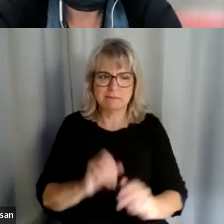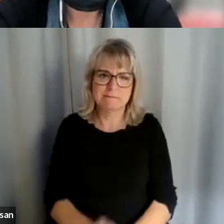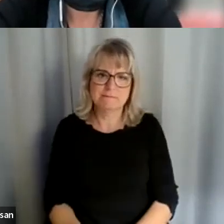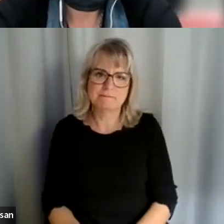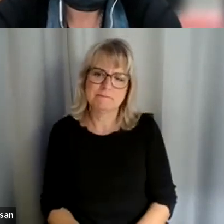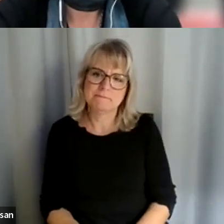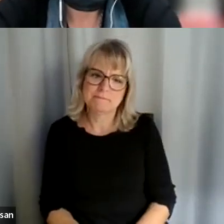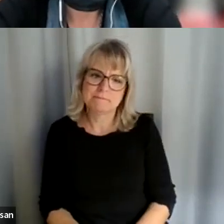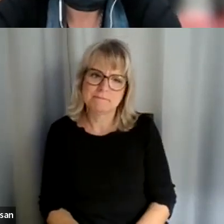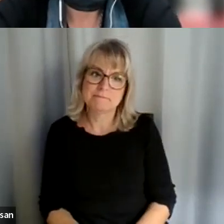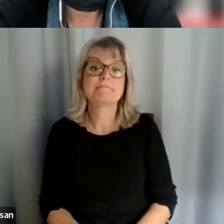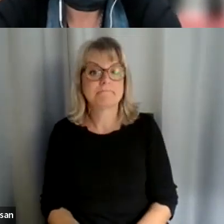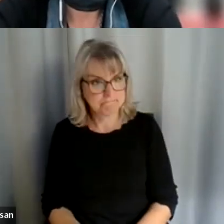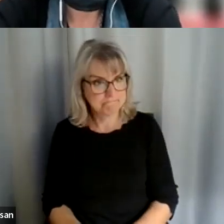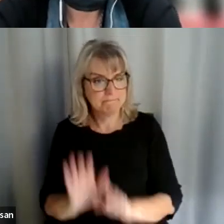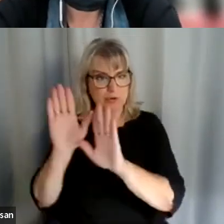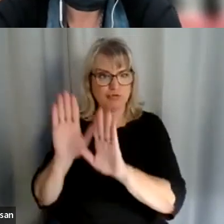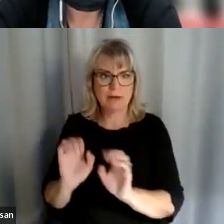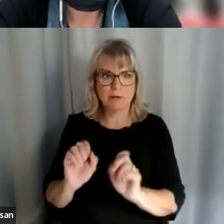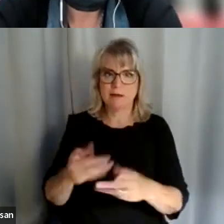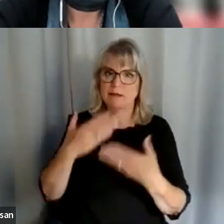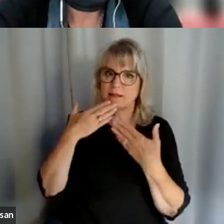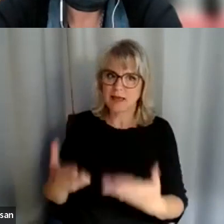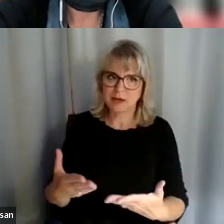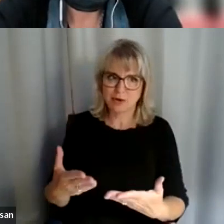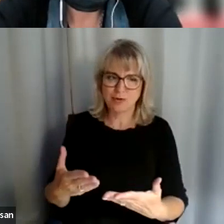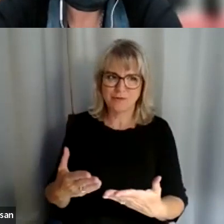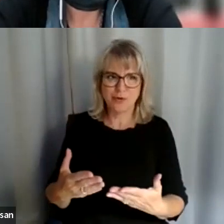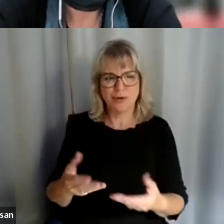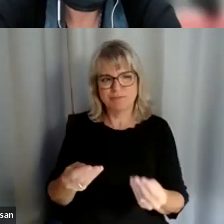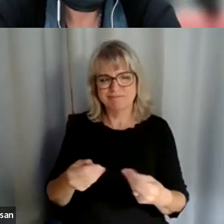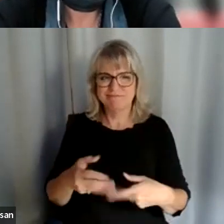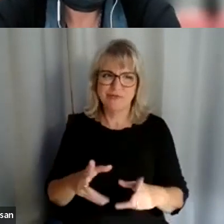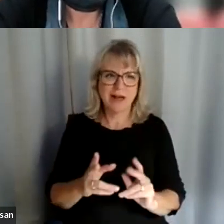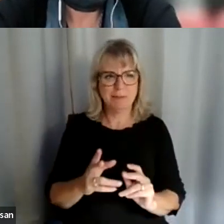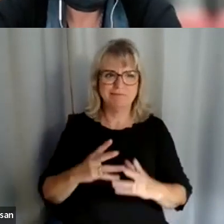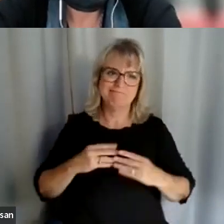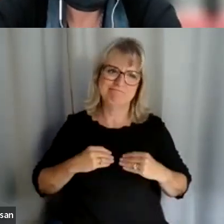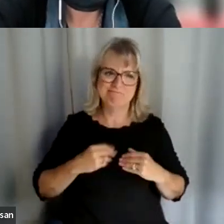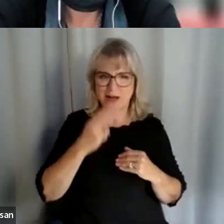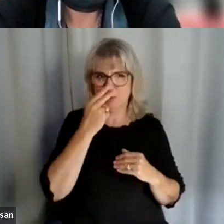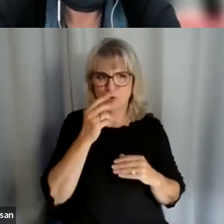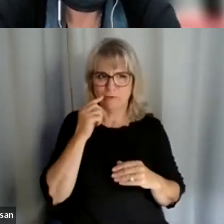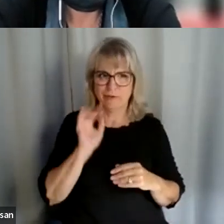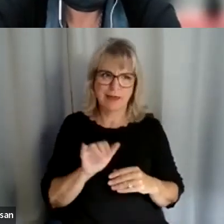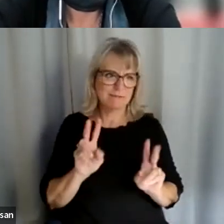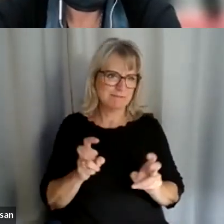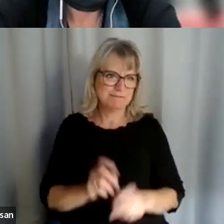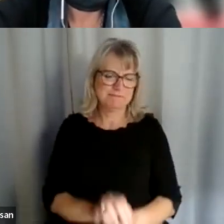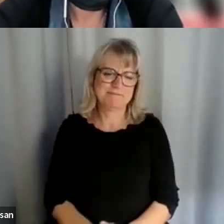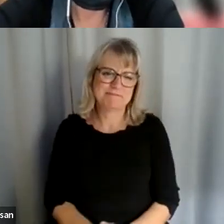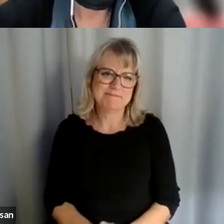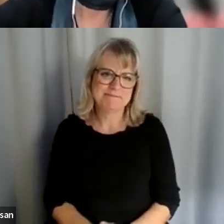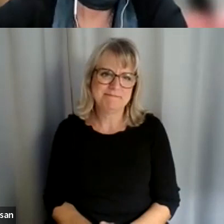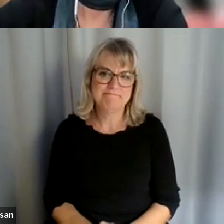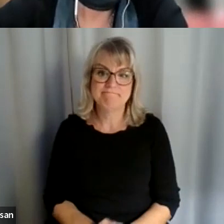Great. Okay. Thank you for humoring me on that. I think that was very useful. And I think I